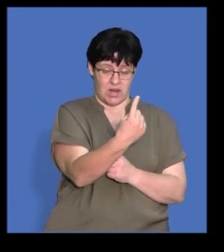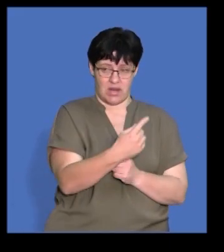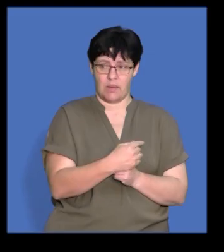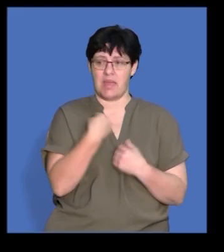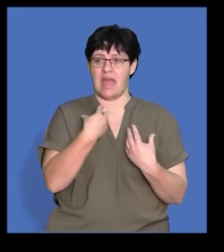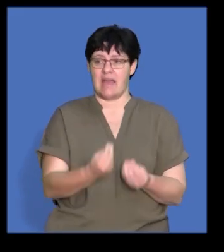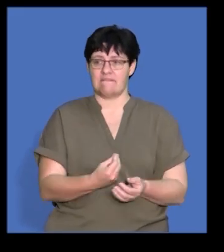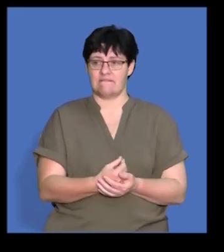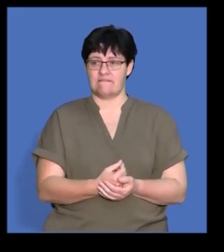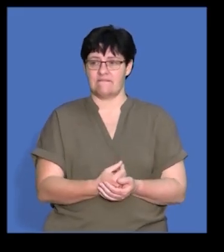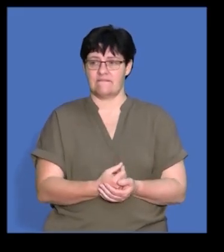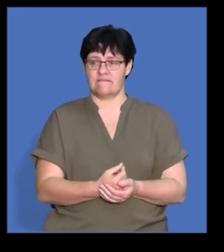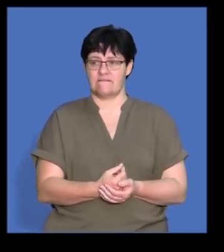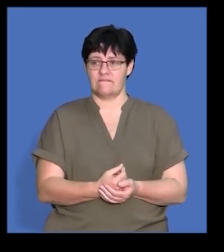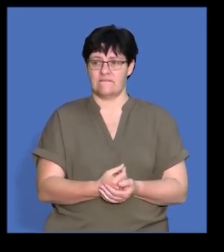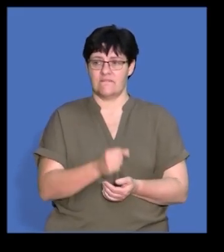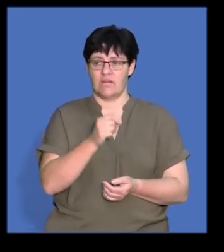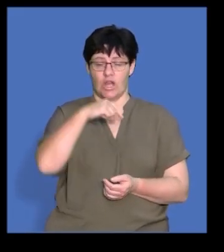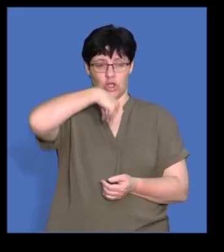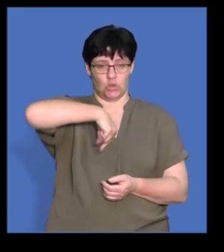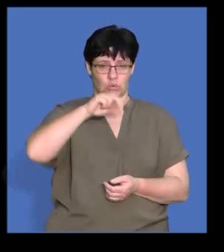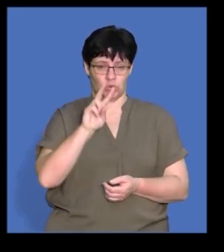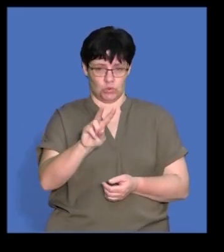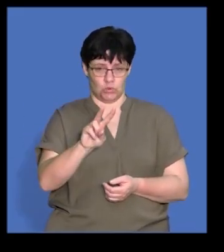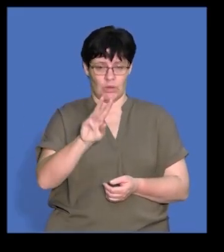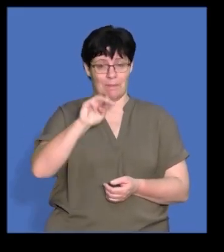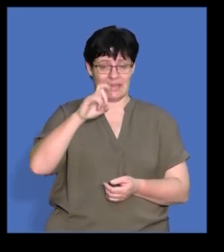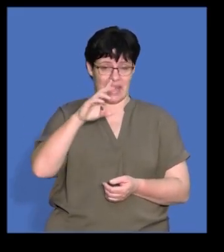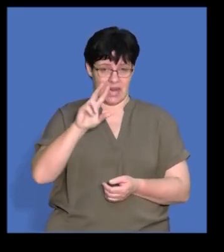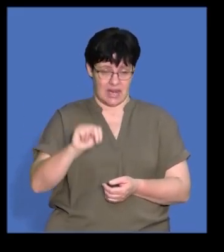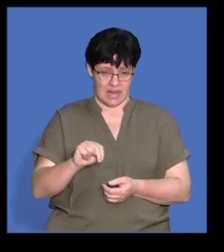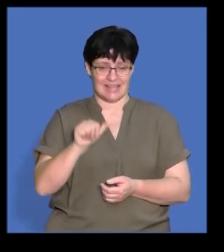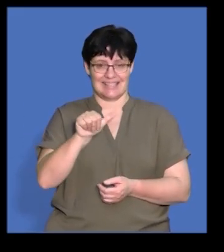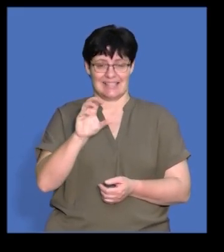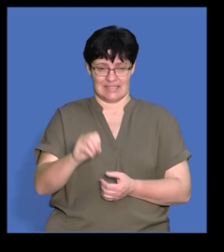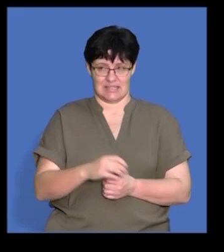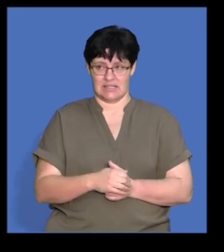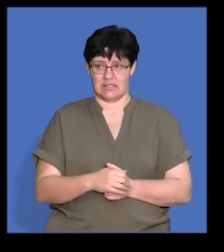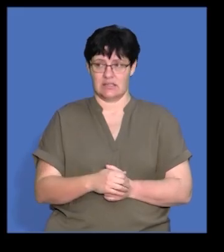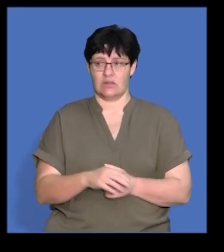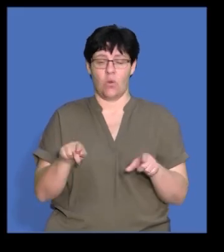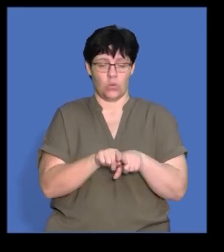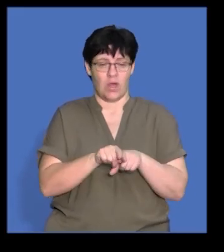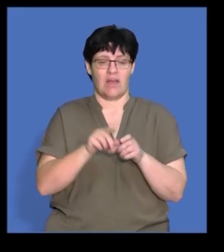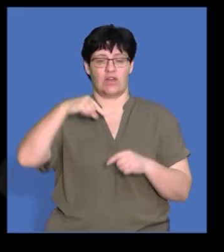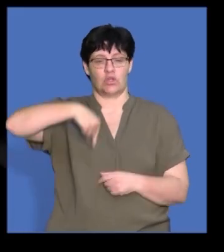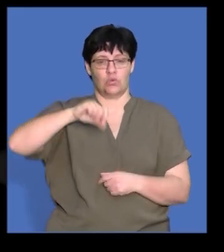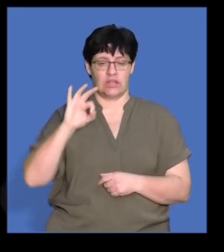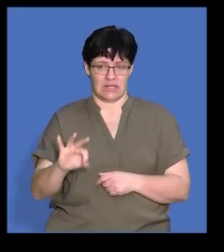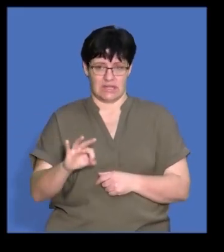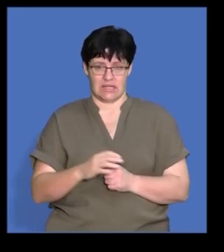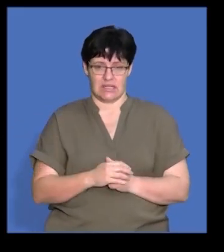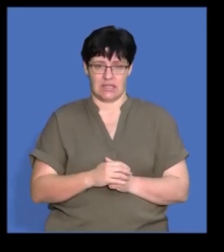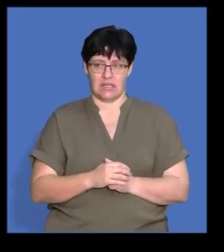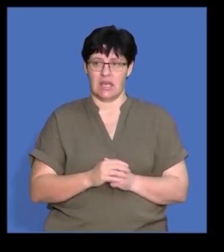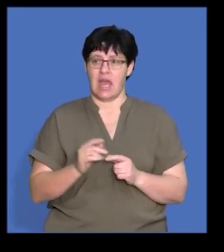I've got my Q2, or my median, is 60. Then I've also got Q3, my interquartile range is